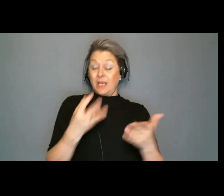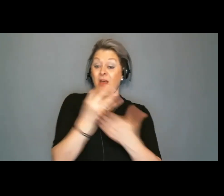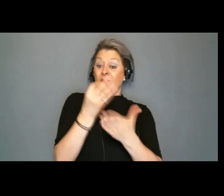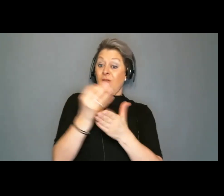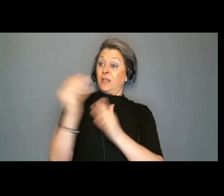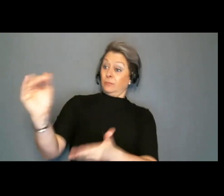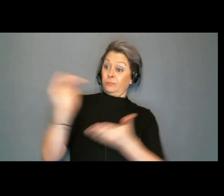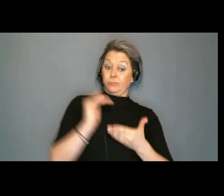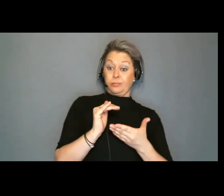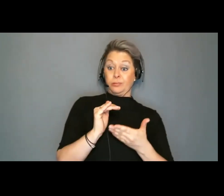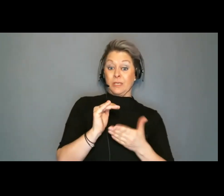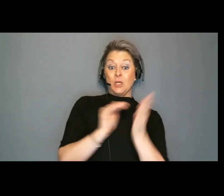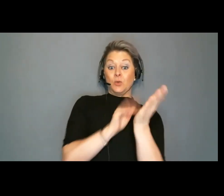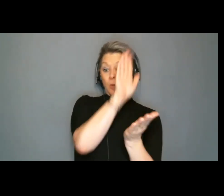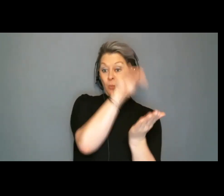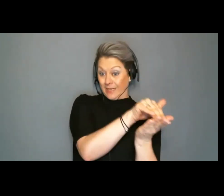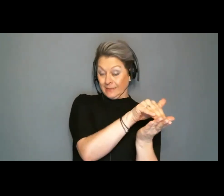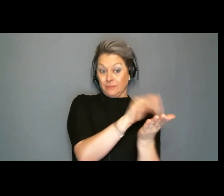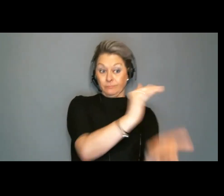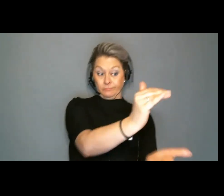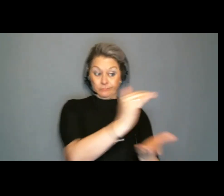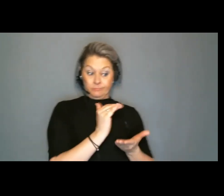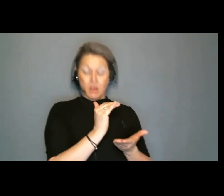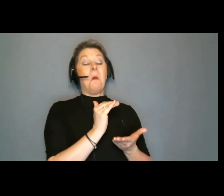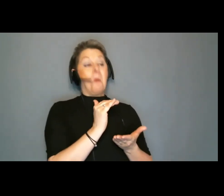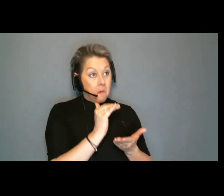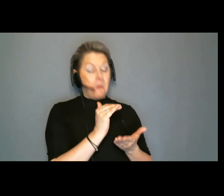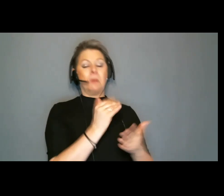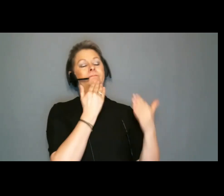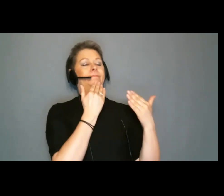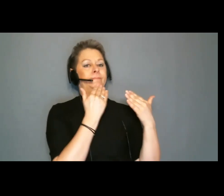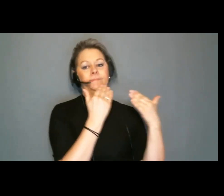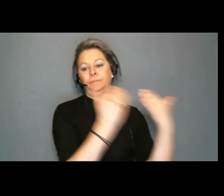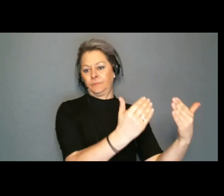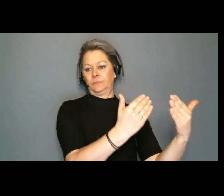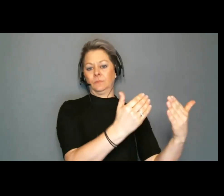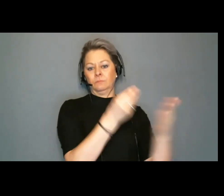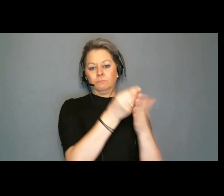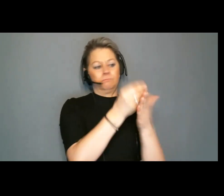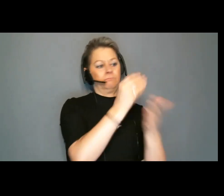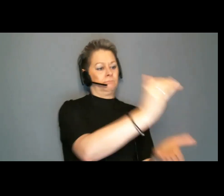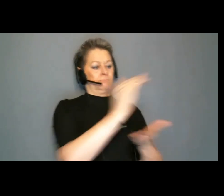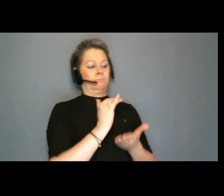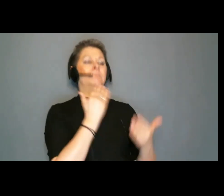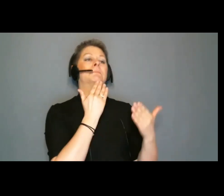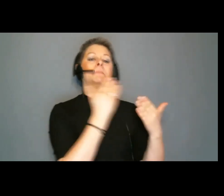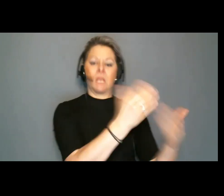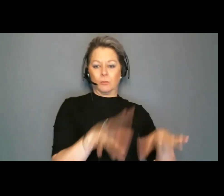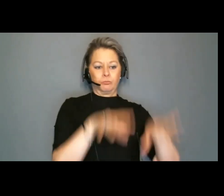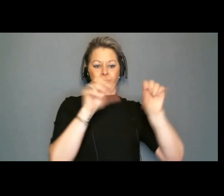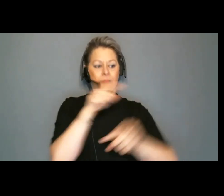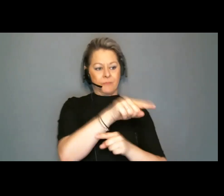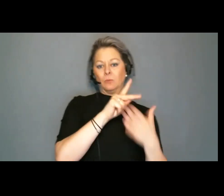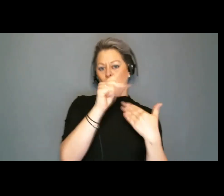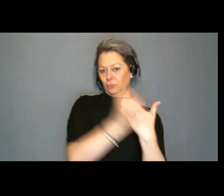Way, and we're very grateful to them for giving us, for allowing us to do that. I just